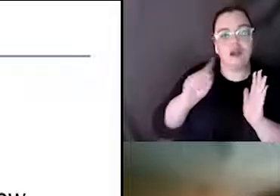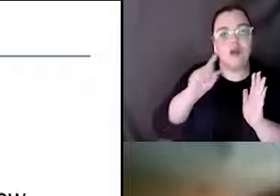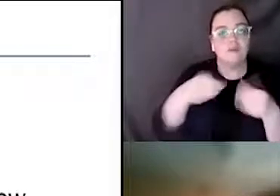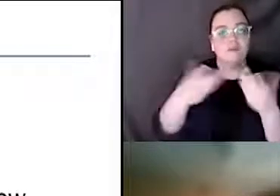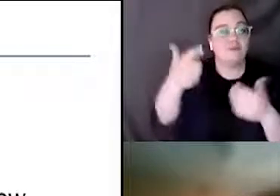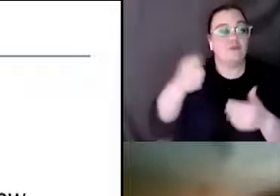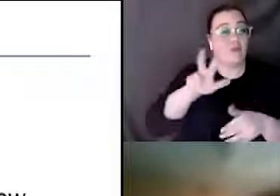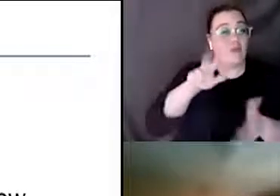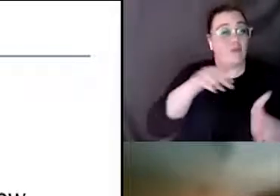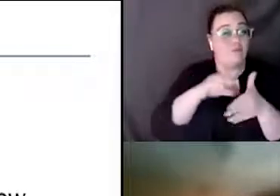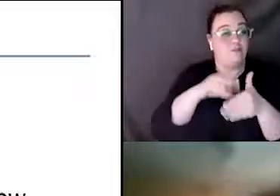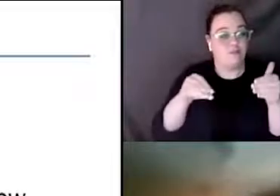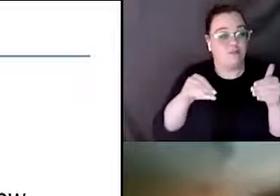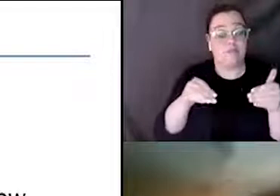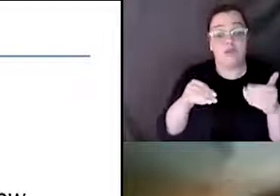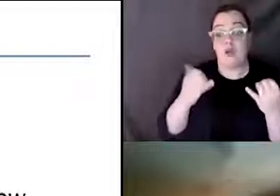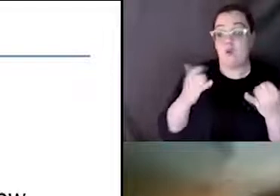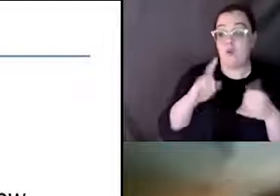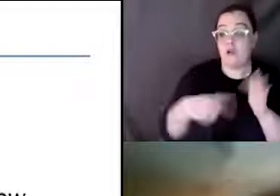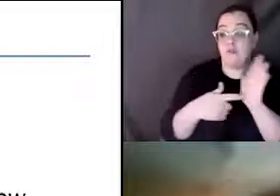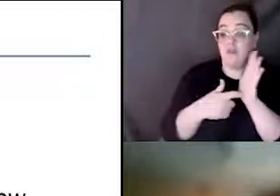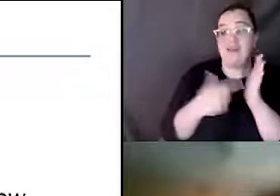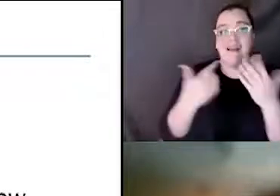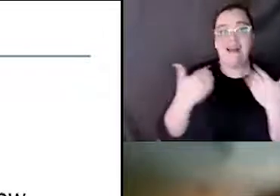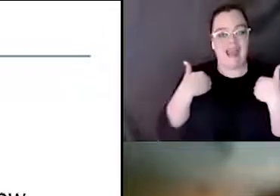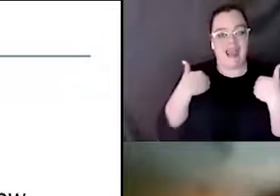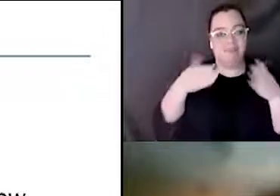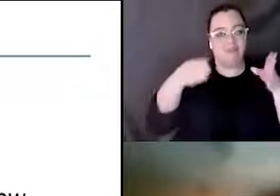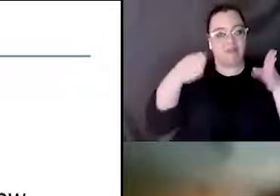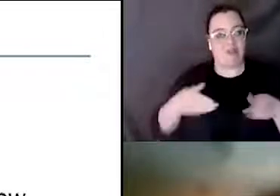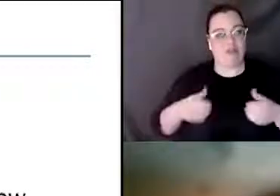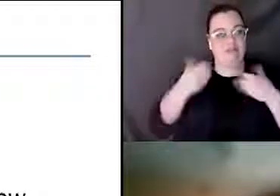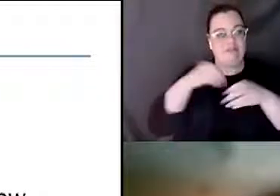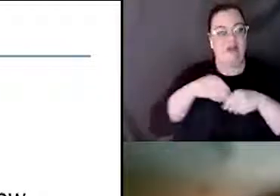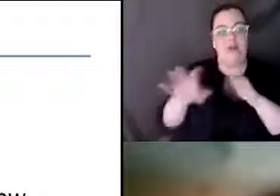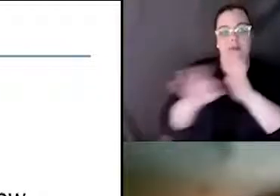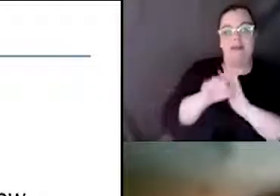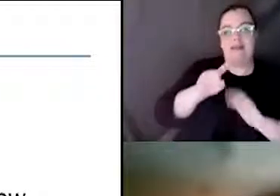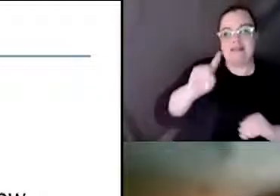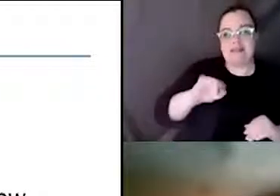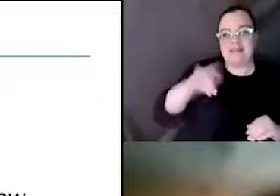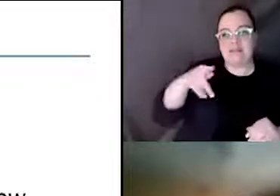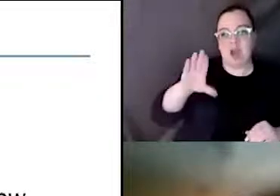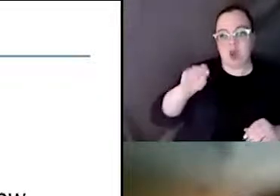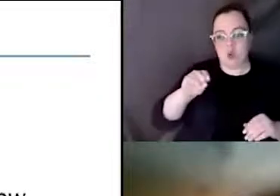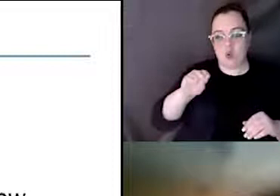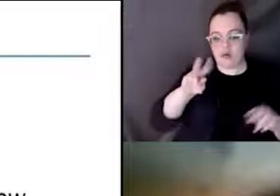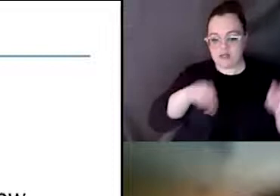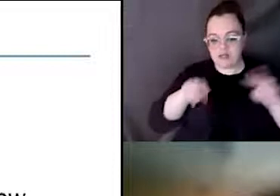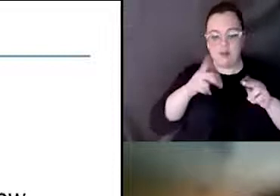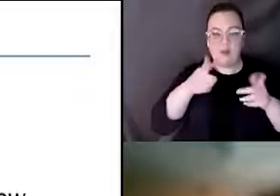requirement is that it's owner occupied. We select houses in zip codes with a high seismic hazard and with a